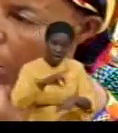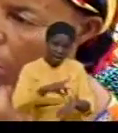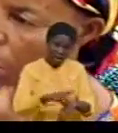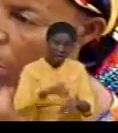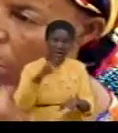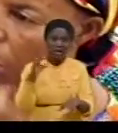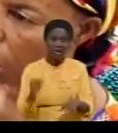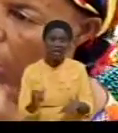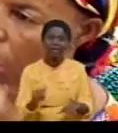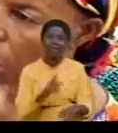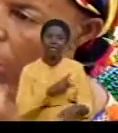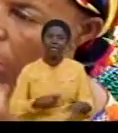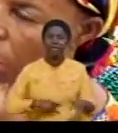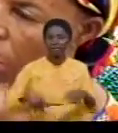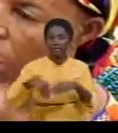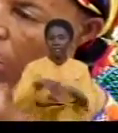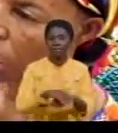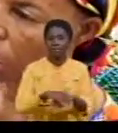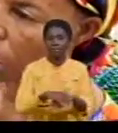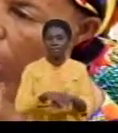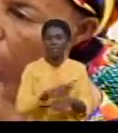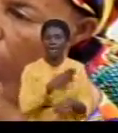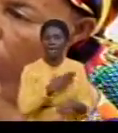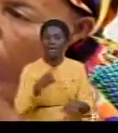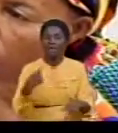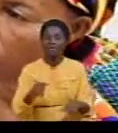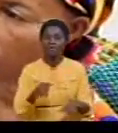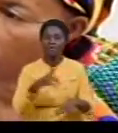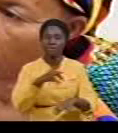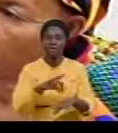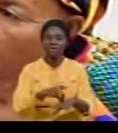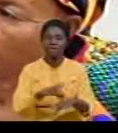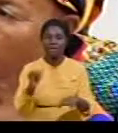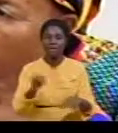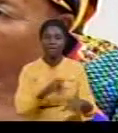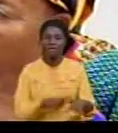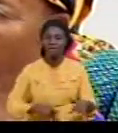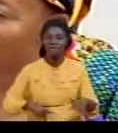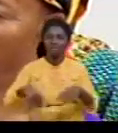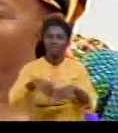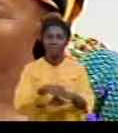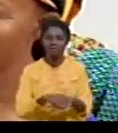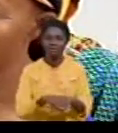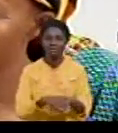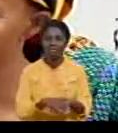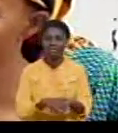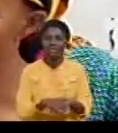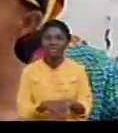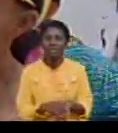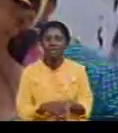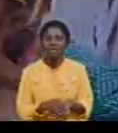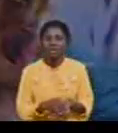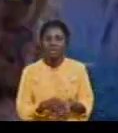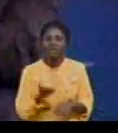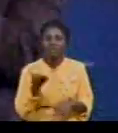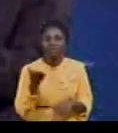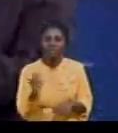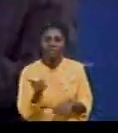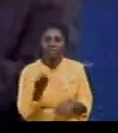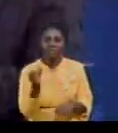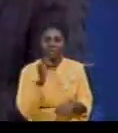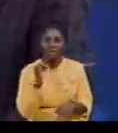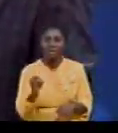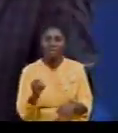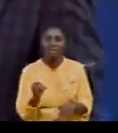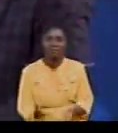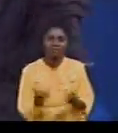And in the earthly kingdom, quite a lot of heavy, heavy metallic